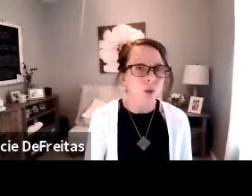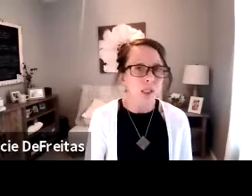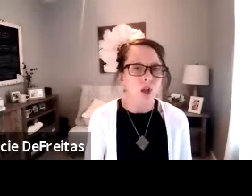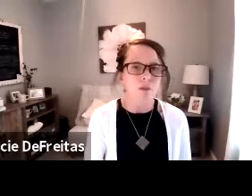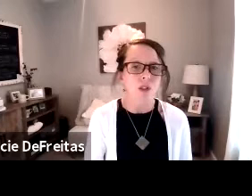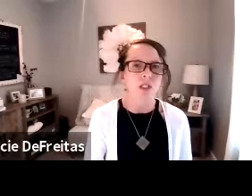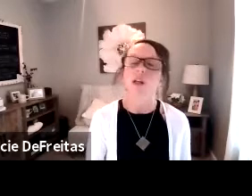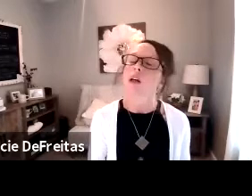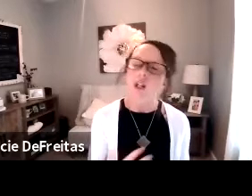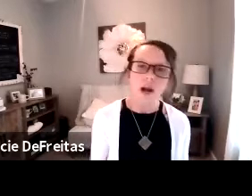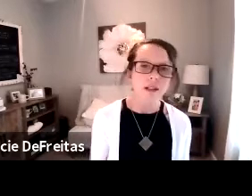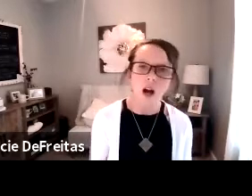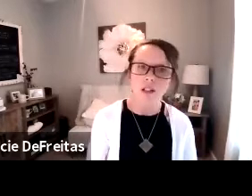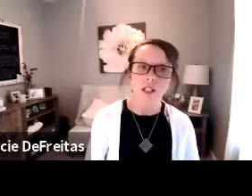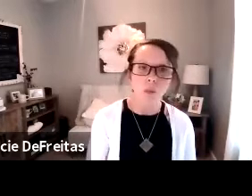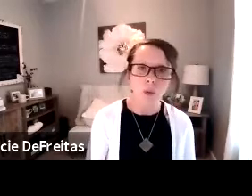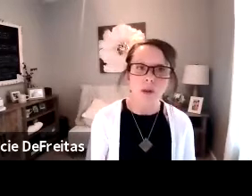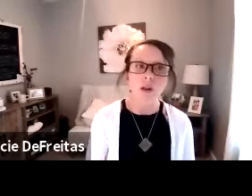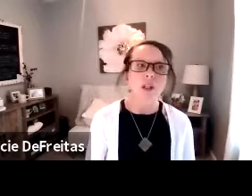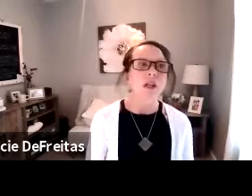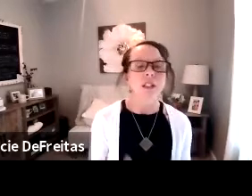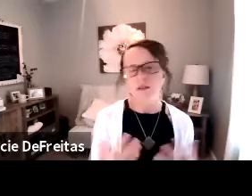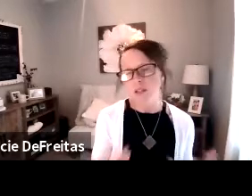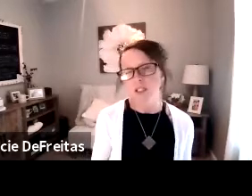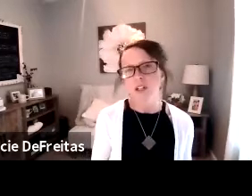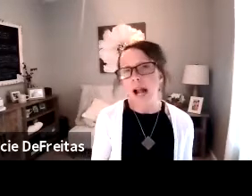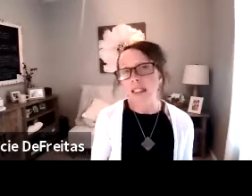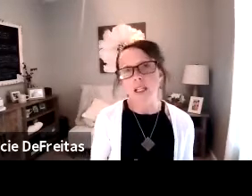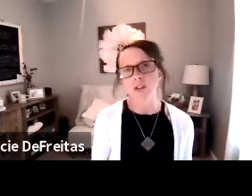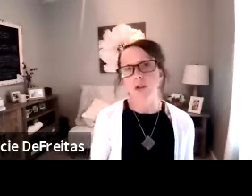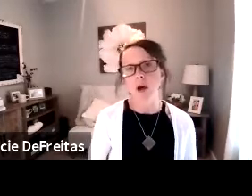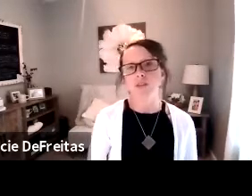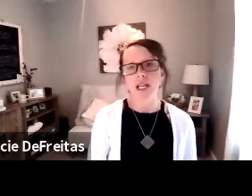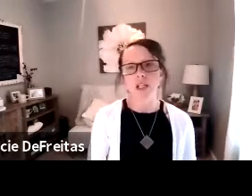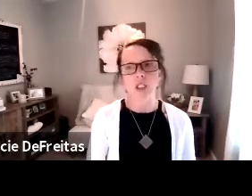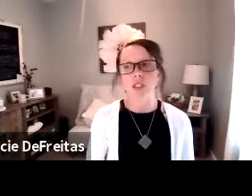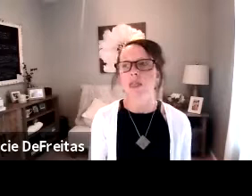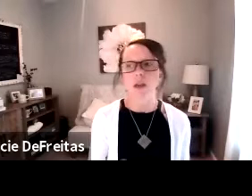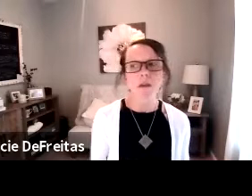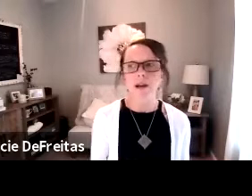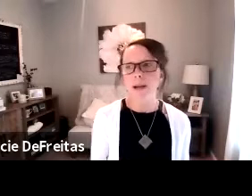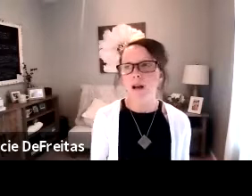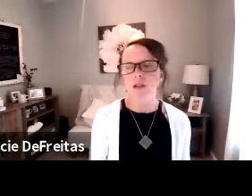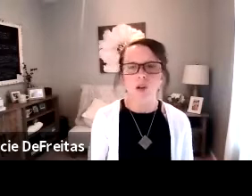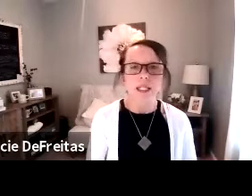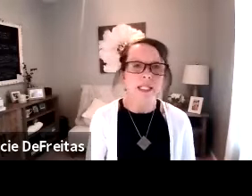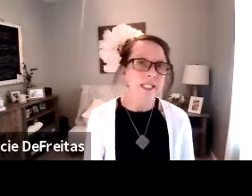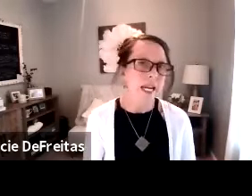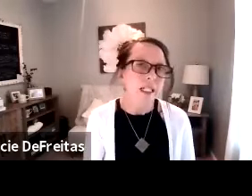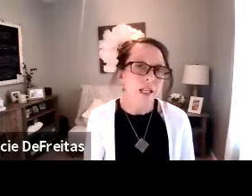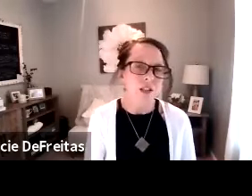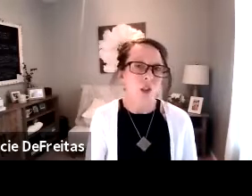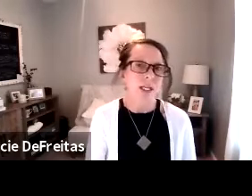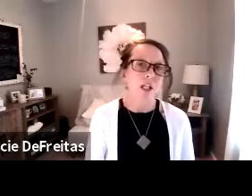in performing job duties, go ahead and talk to the employer. Consider asking for some modifications. They may or may not look at it